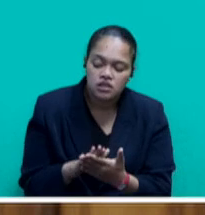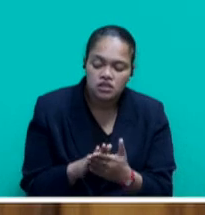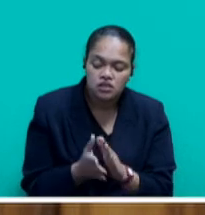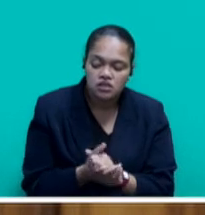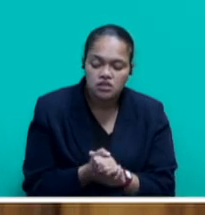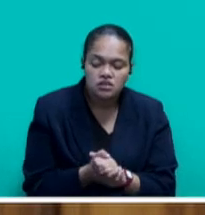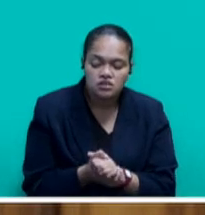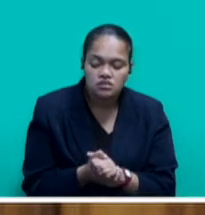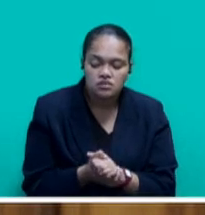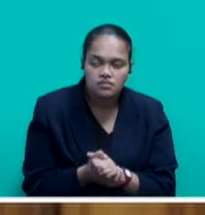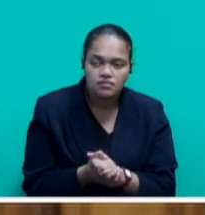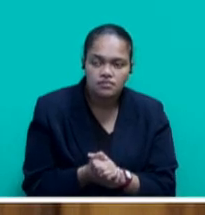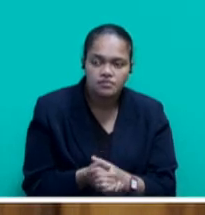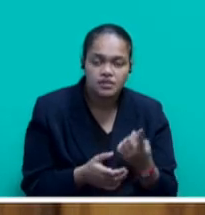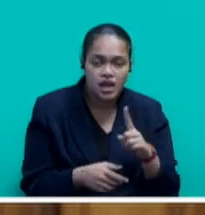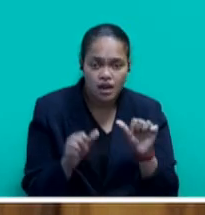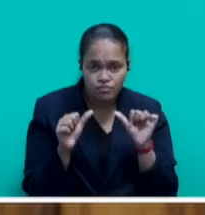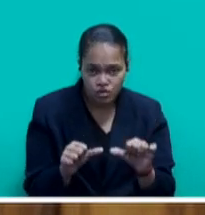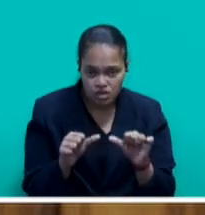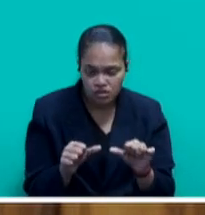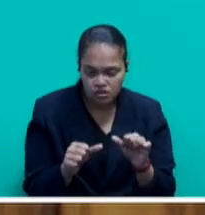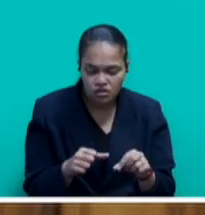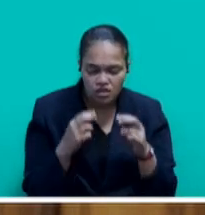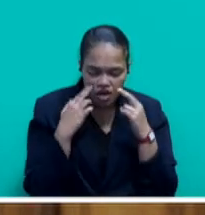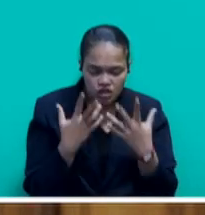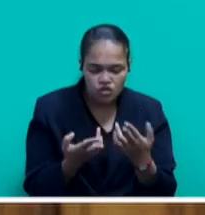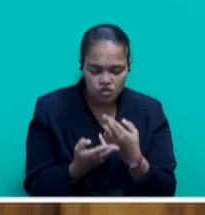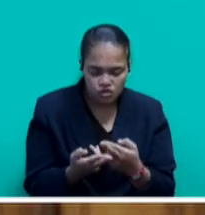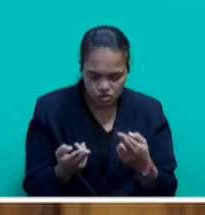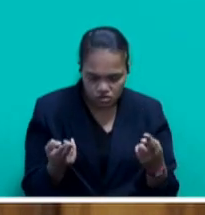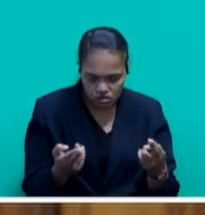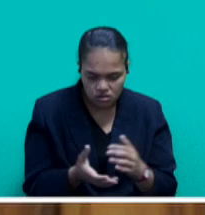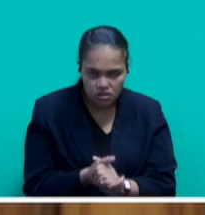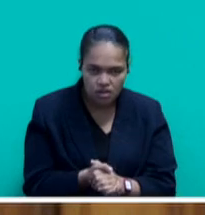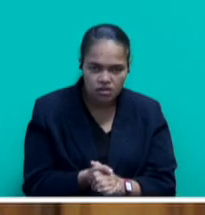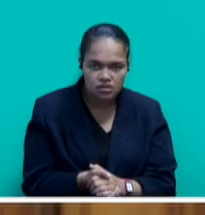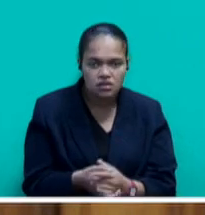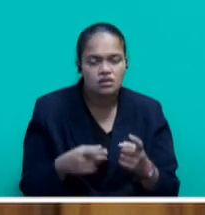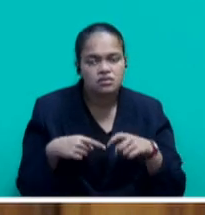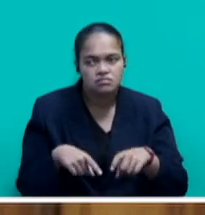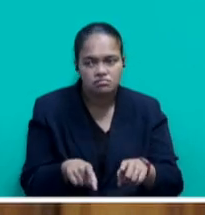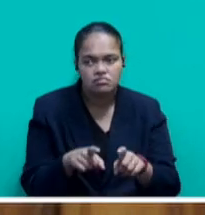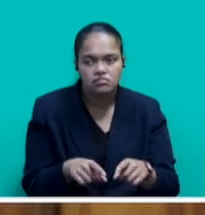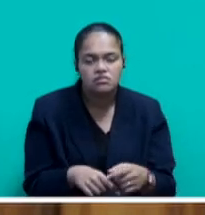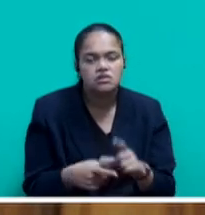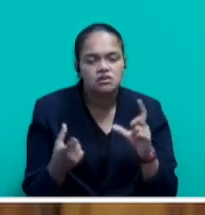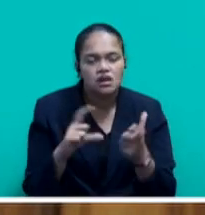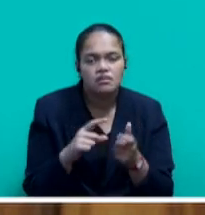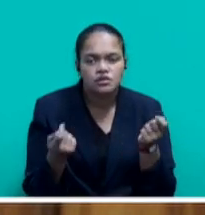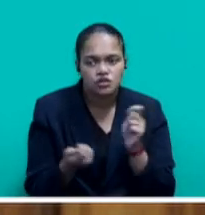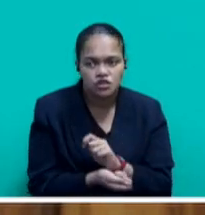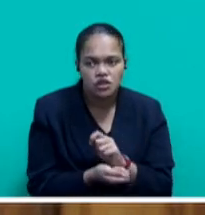management, conservation, and protection of their natural resources, sustainable utilization of resources, including the impacts of climate change.